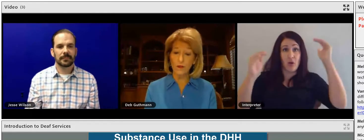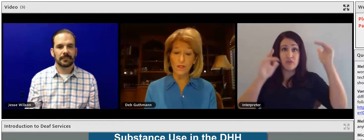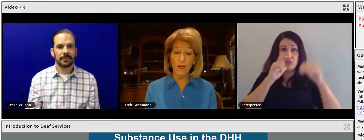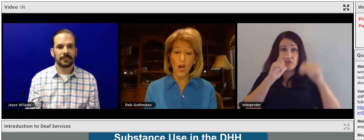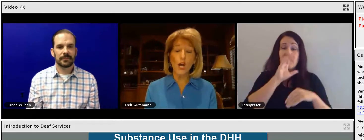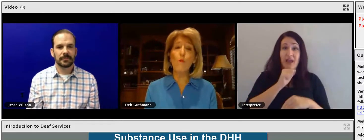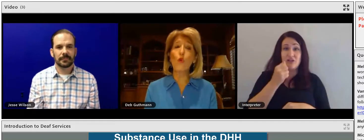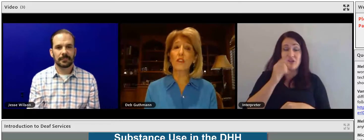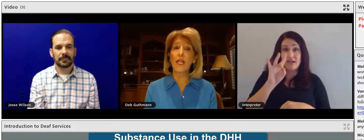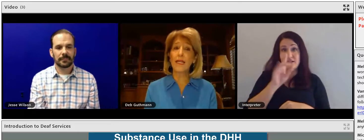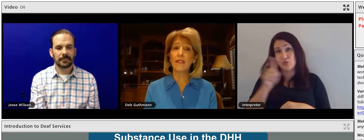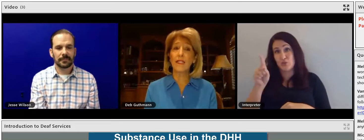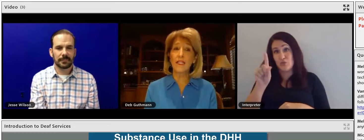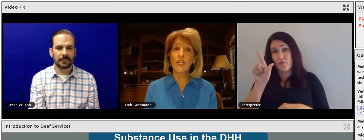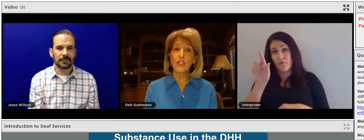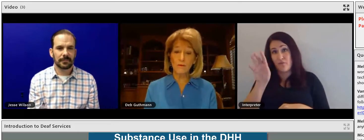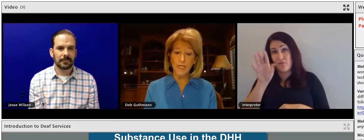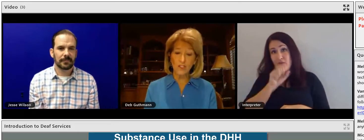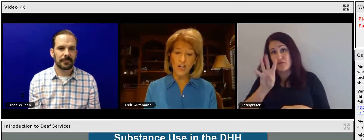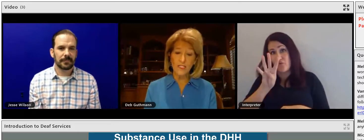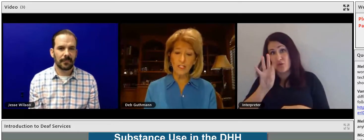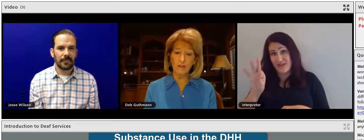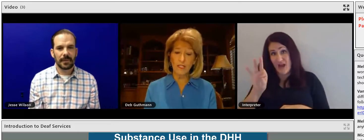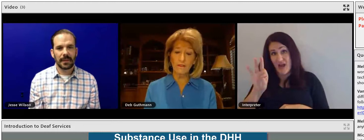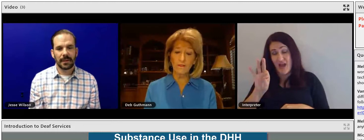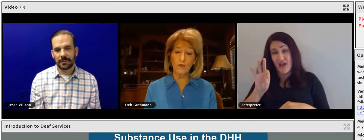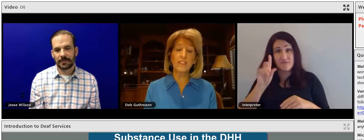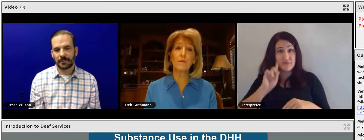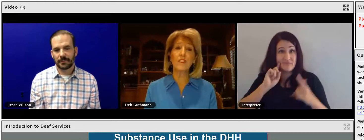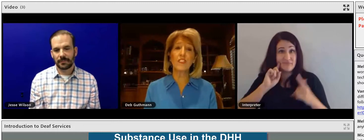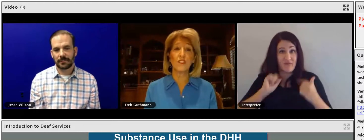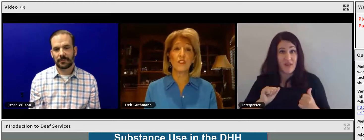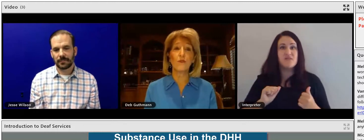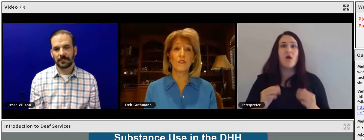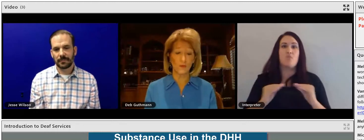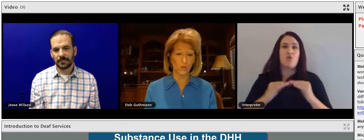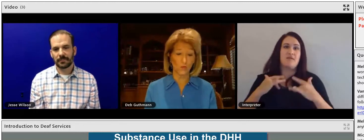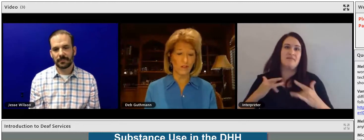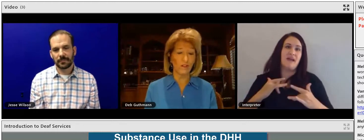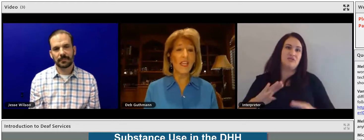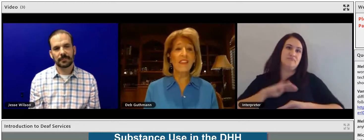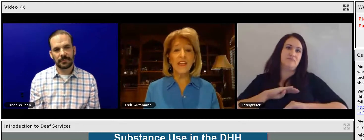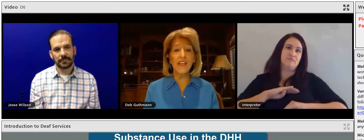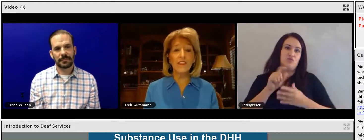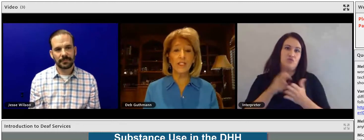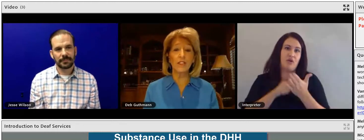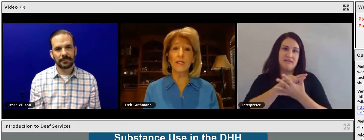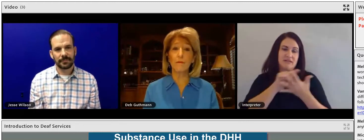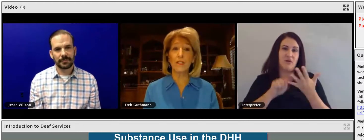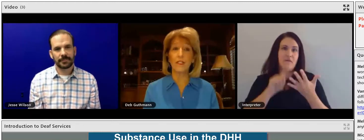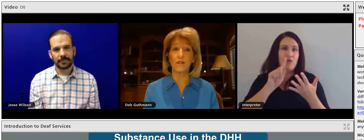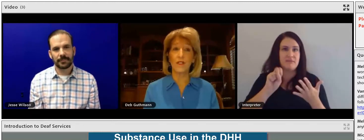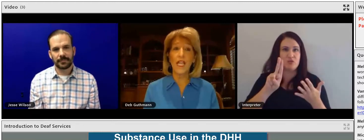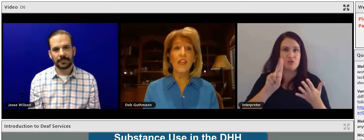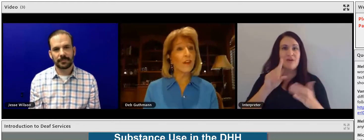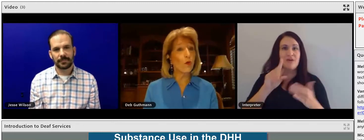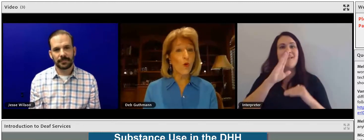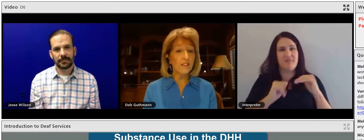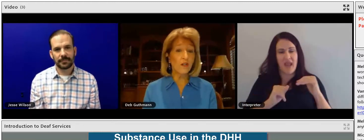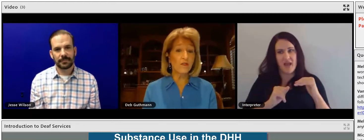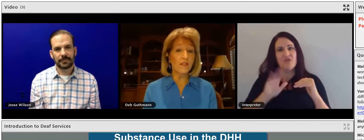to 49 years are more likely to meet criteria for a substance use disorder than their